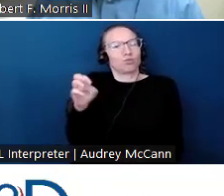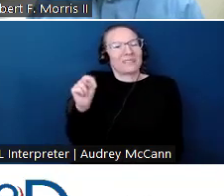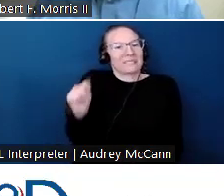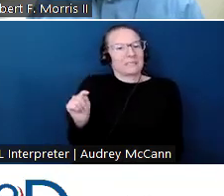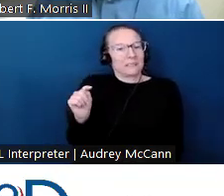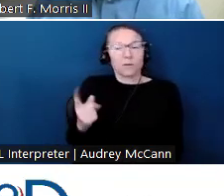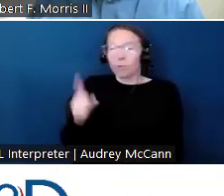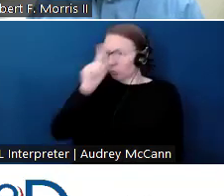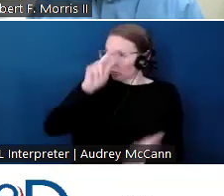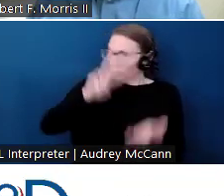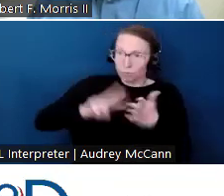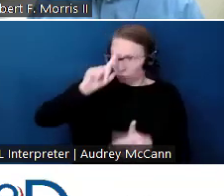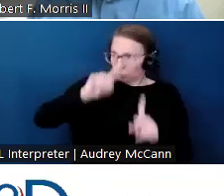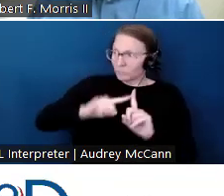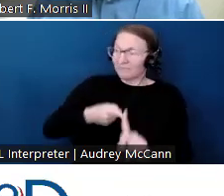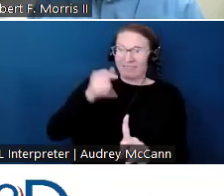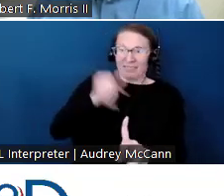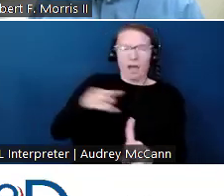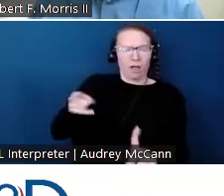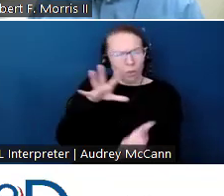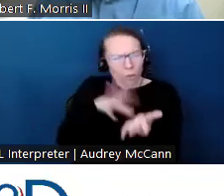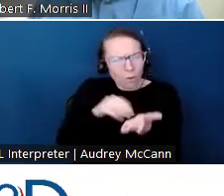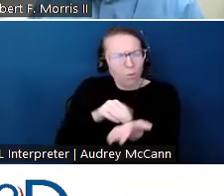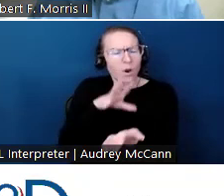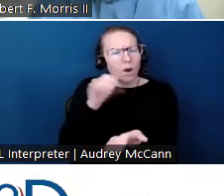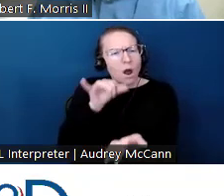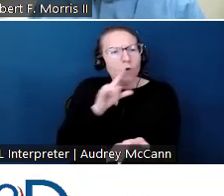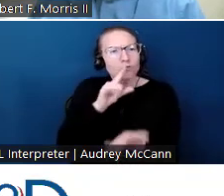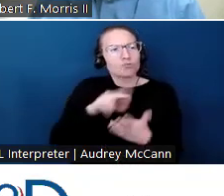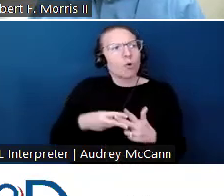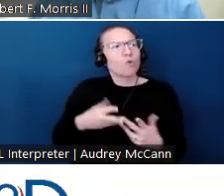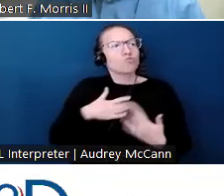they learn and appreciate and accept the value of